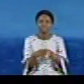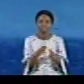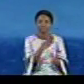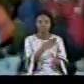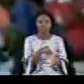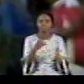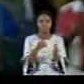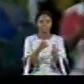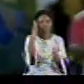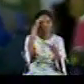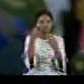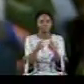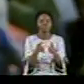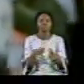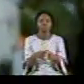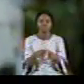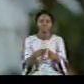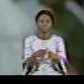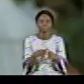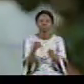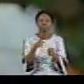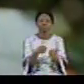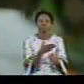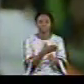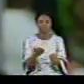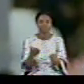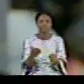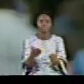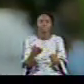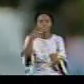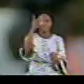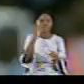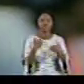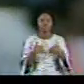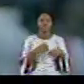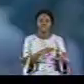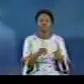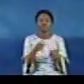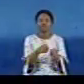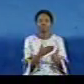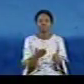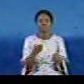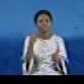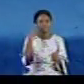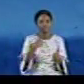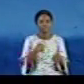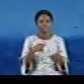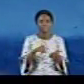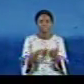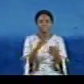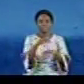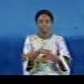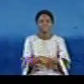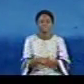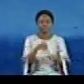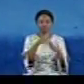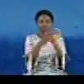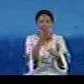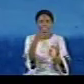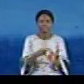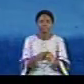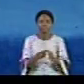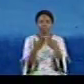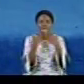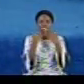that I have in my house, everything, God has took everything to me this night. In Jesus' name. Thank Put you, your